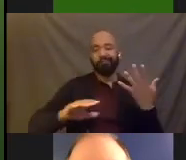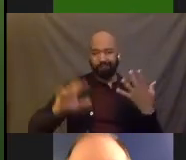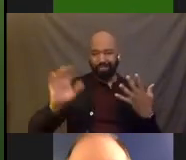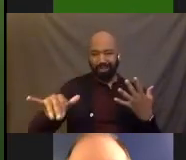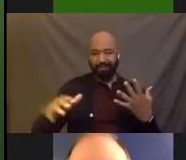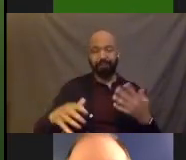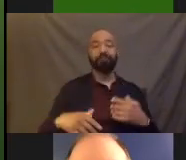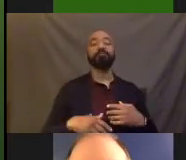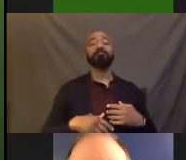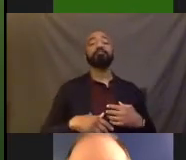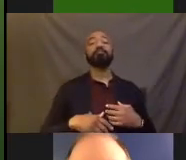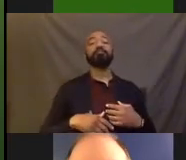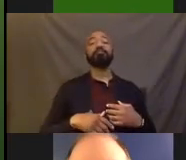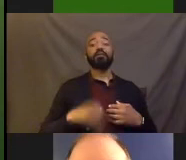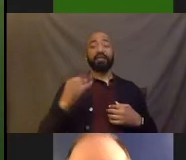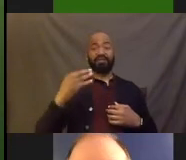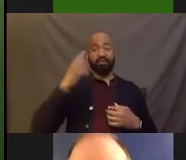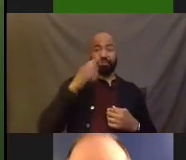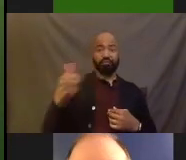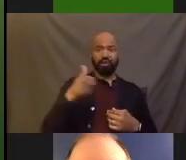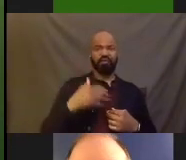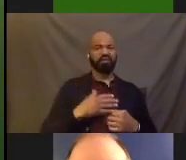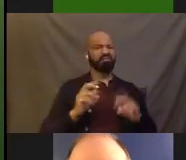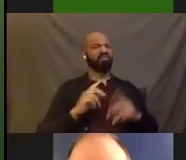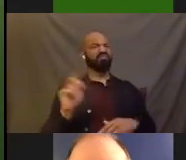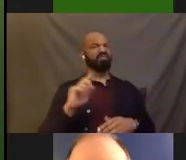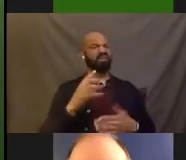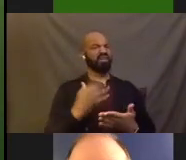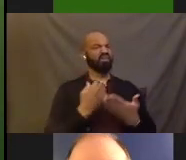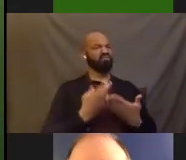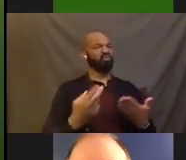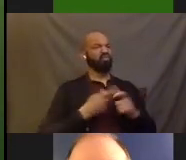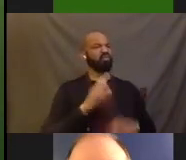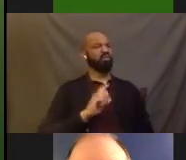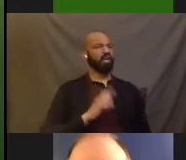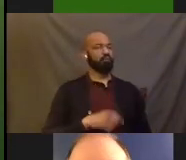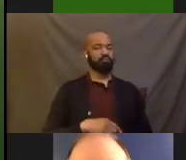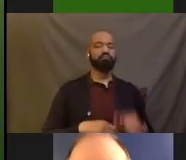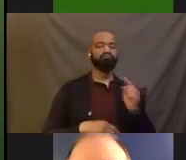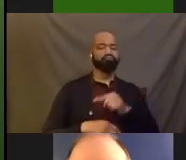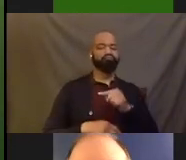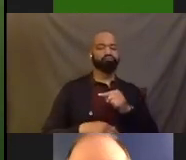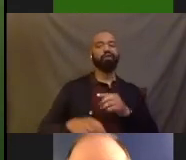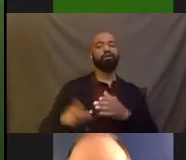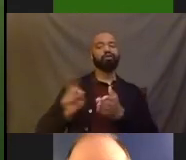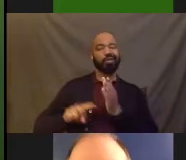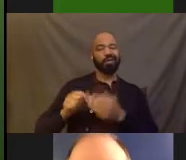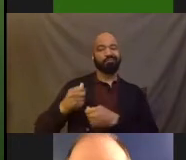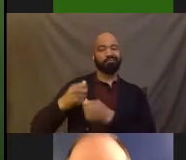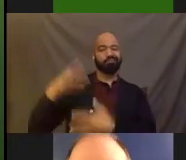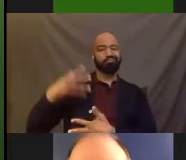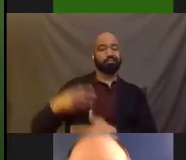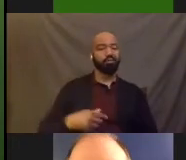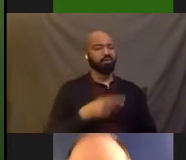find yourself in a situation where you're wondering about people's resources, that's a good place to be. You want to make sure that you're asking yourself, how do they know that?